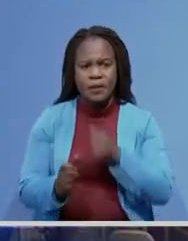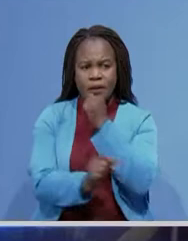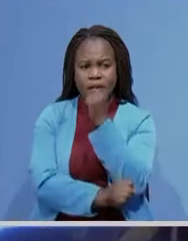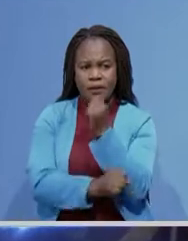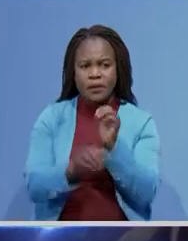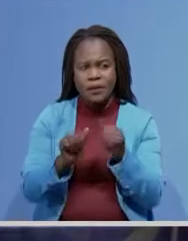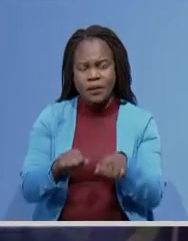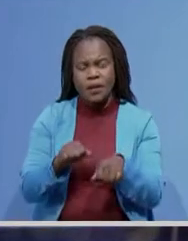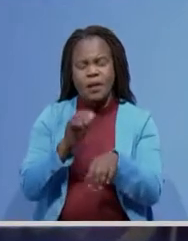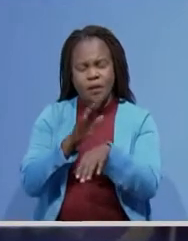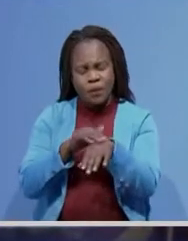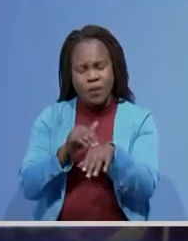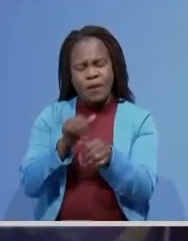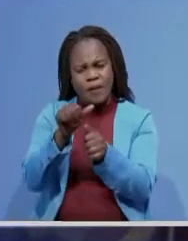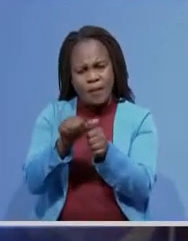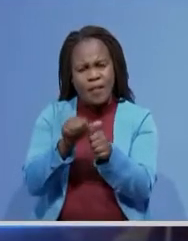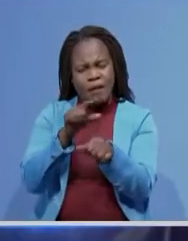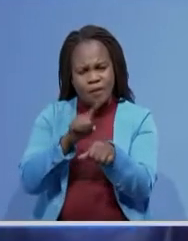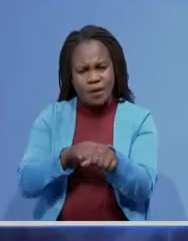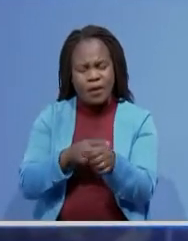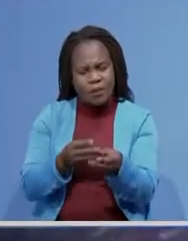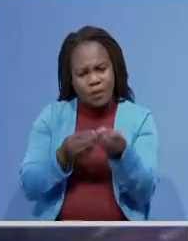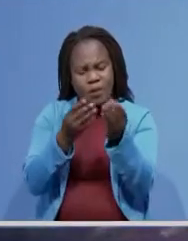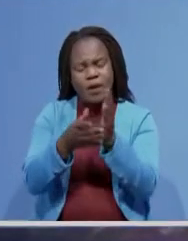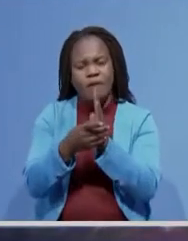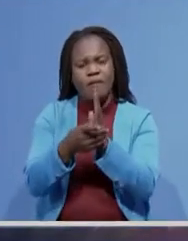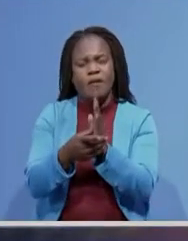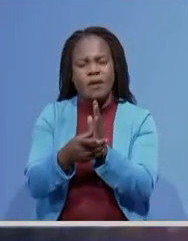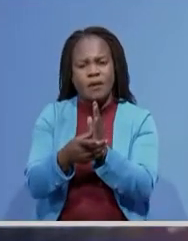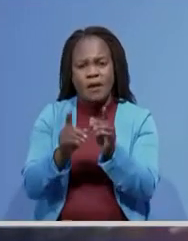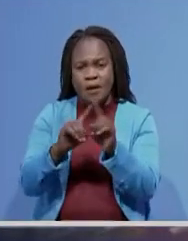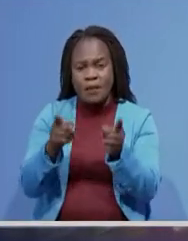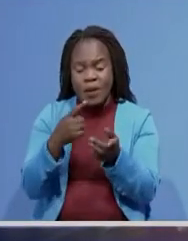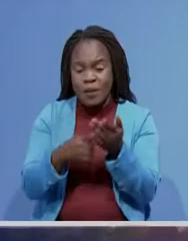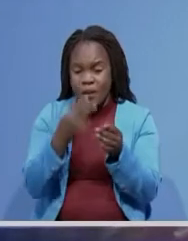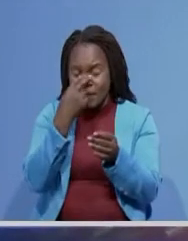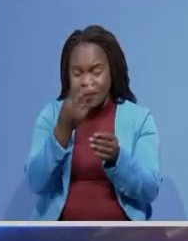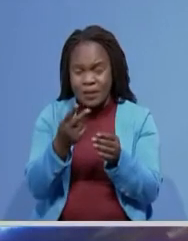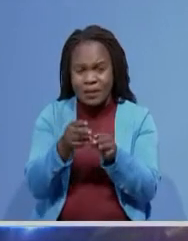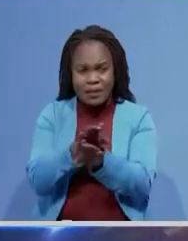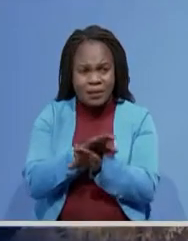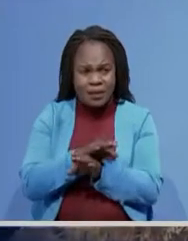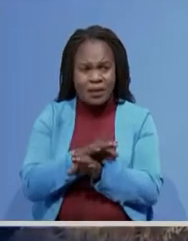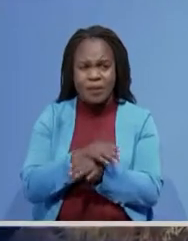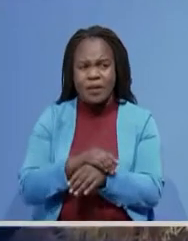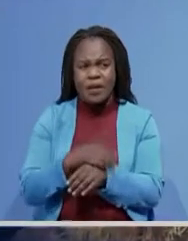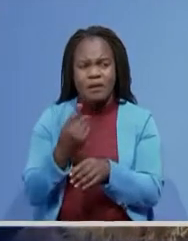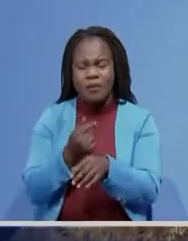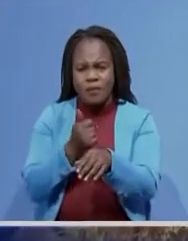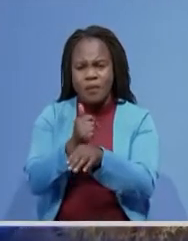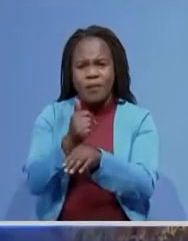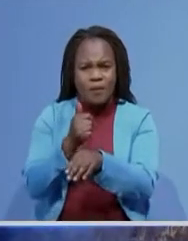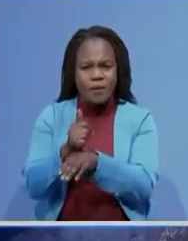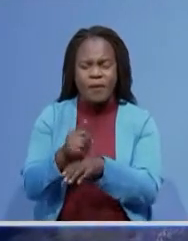upon you from time to time to render an opinion and guidance. So, but what we see in Zambia is state council busy fighting the judiciary,